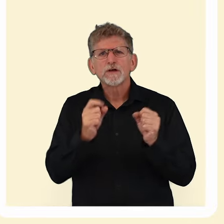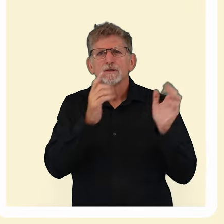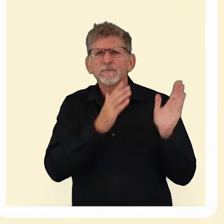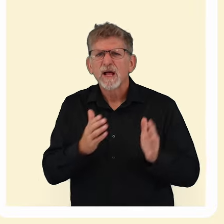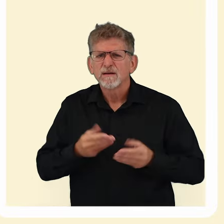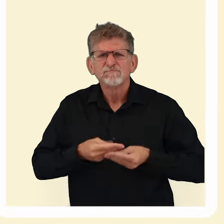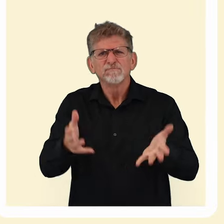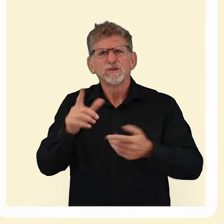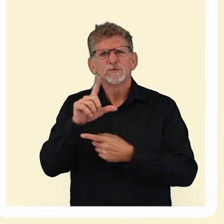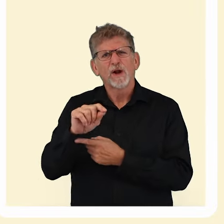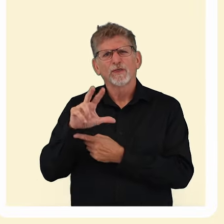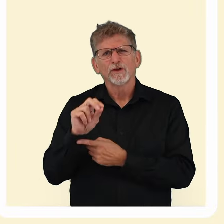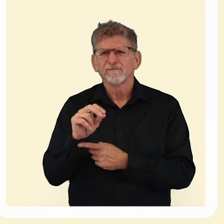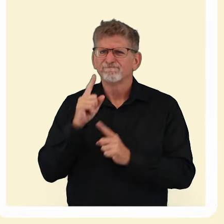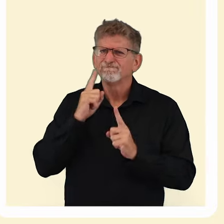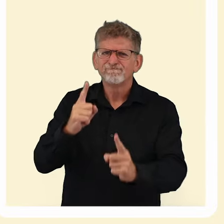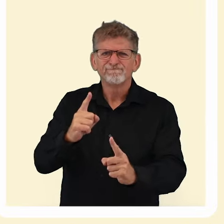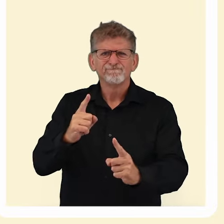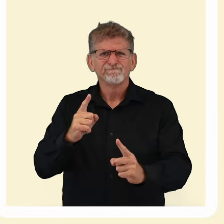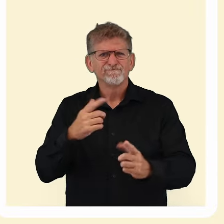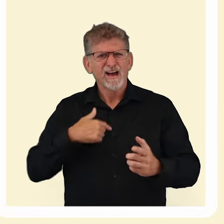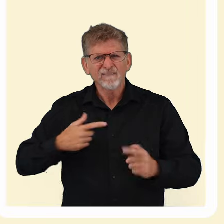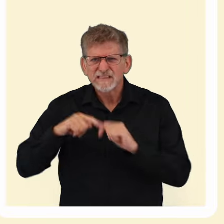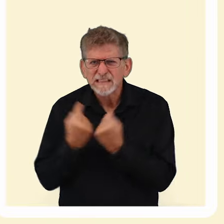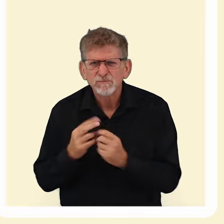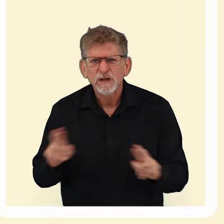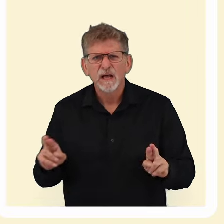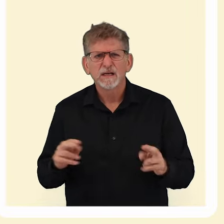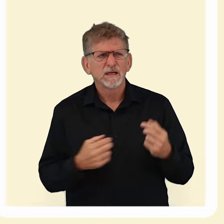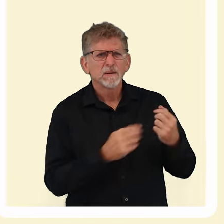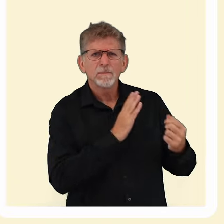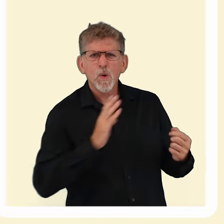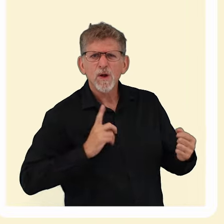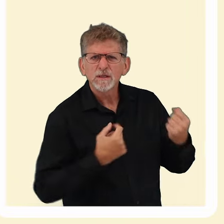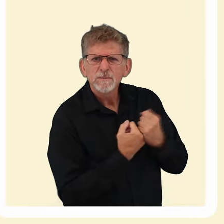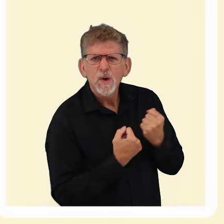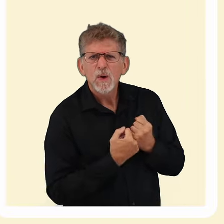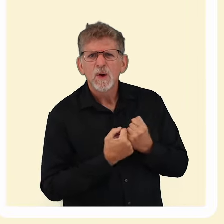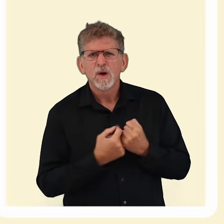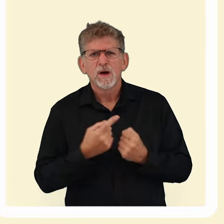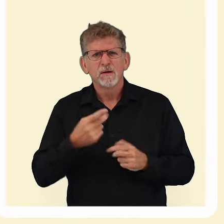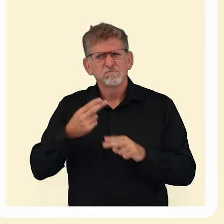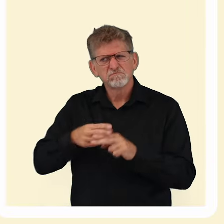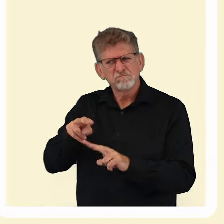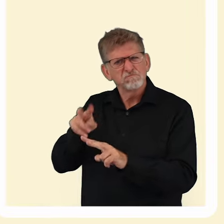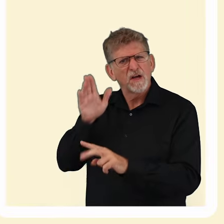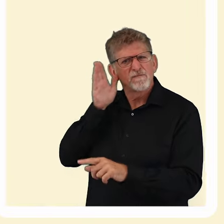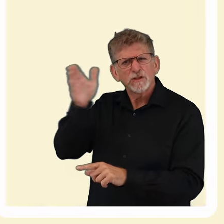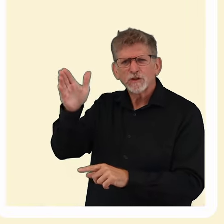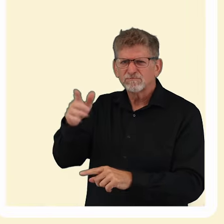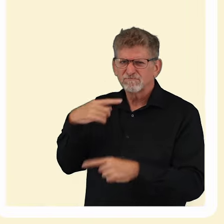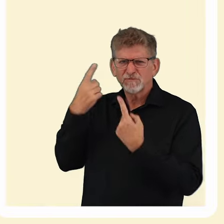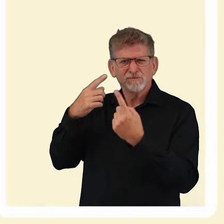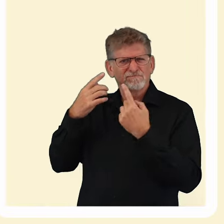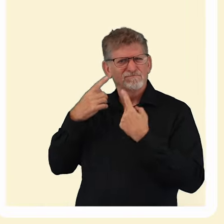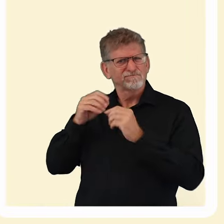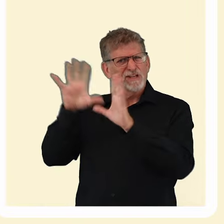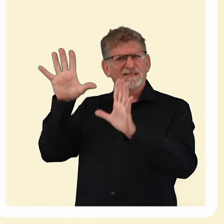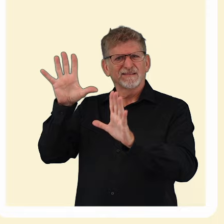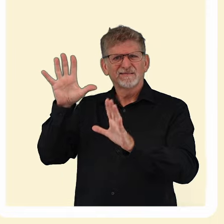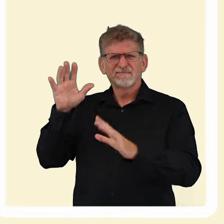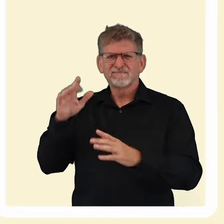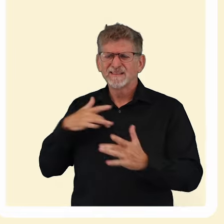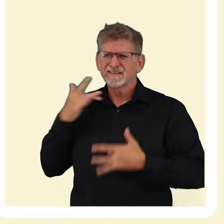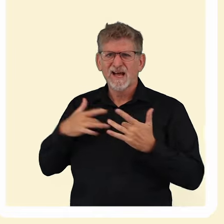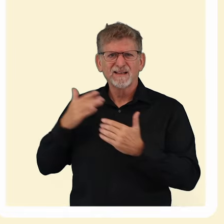the board, and as you mentioned, the future look very bright. All right, exciting stuff ahead. Thank you both for being